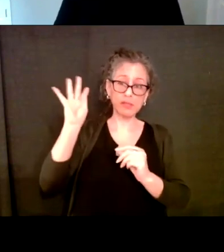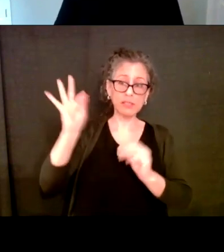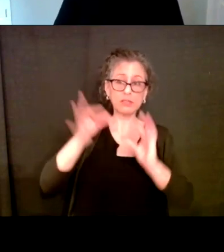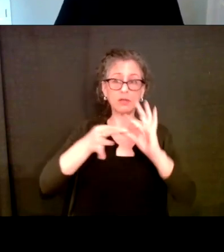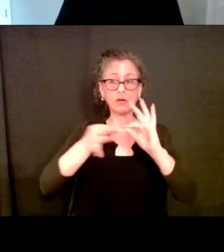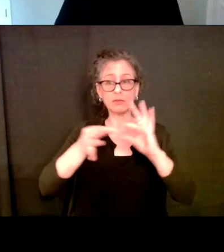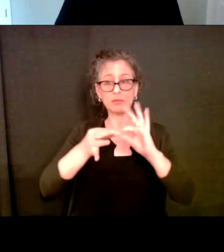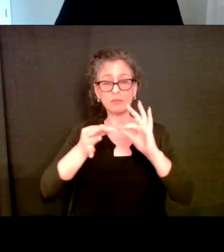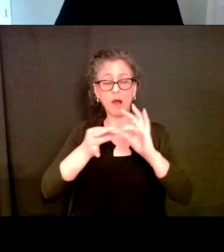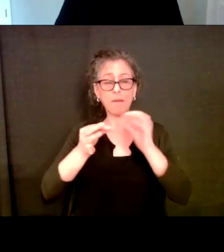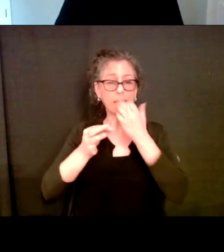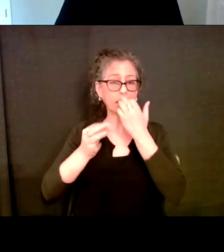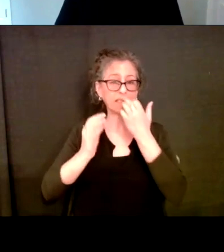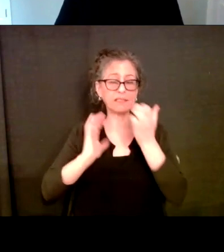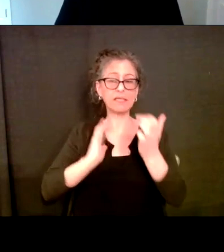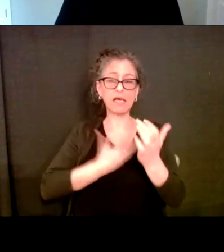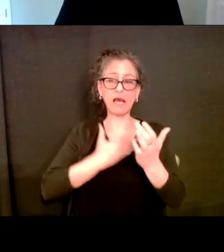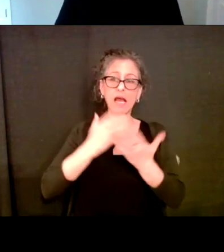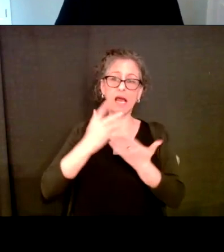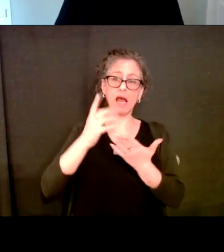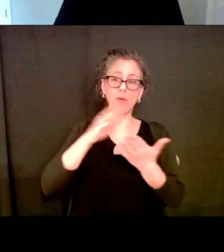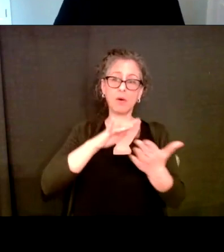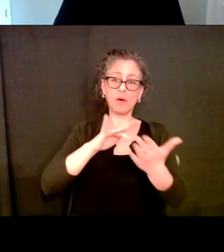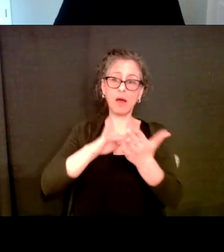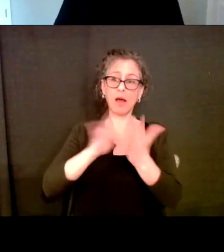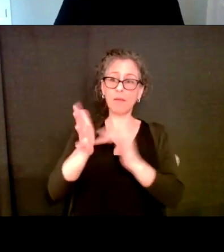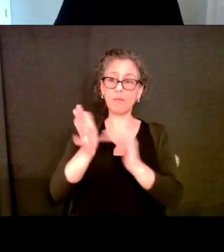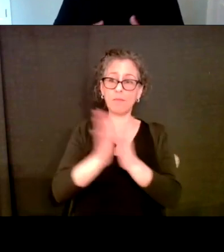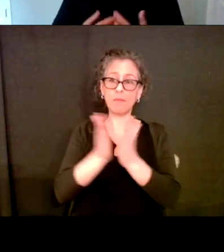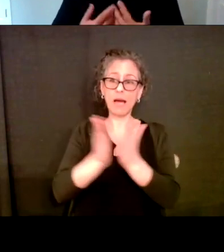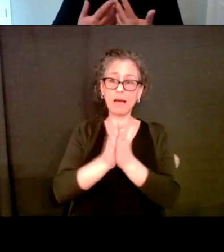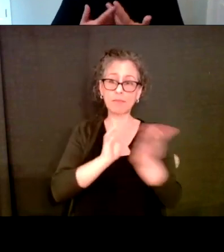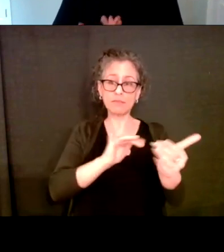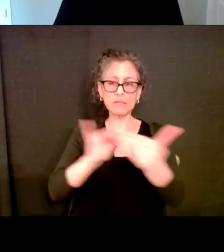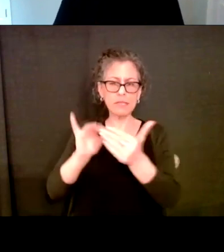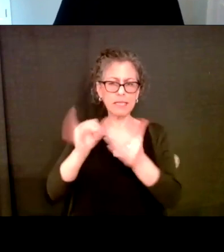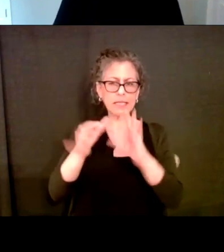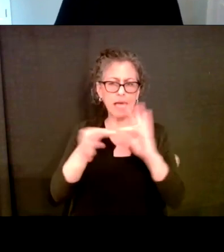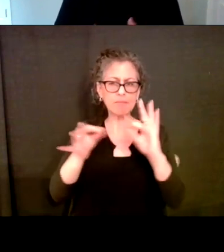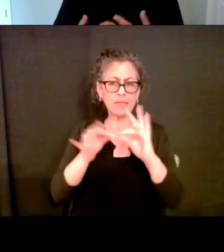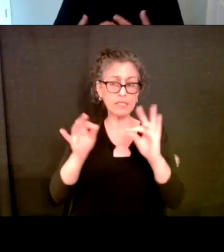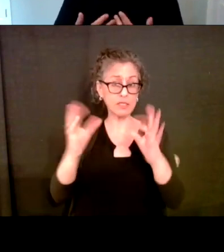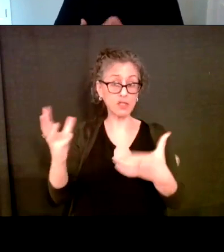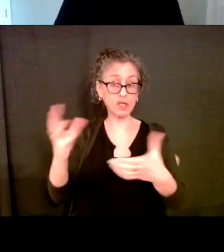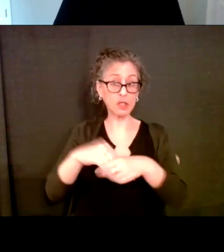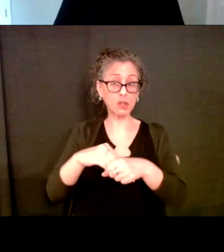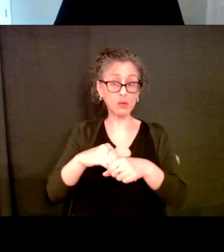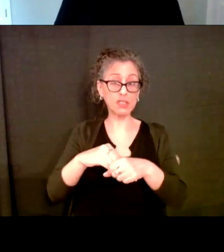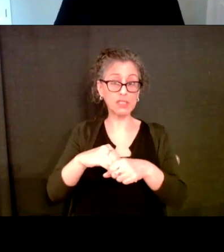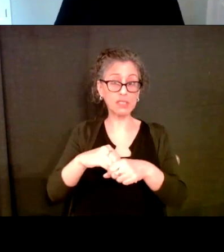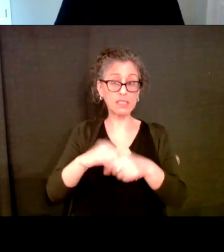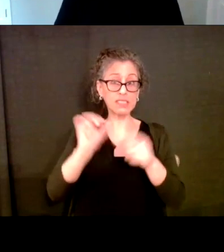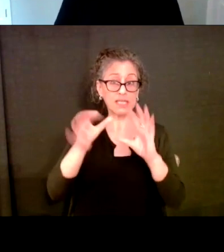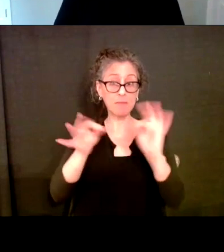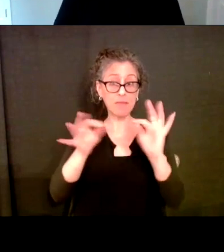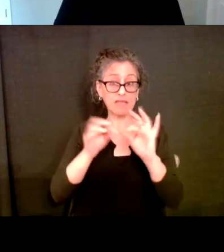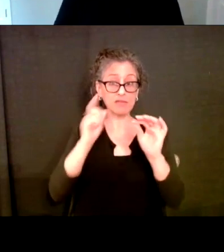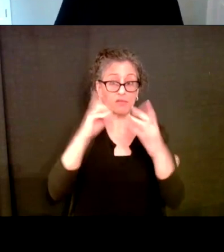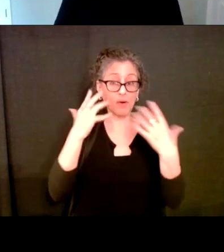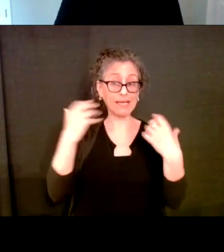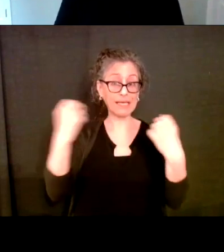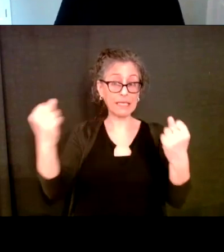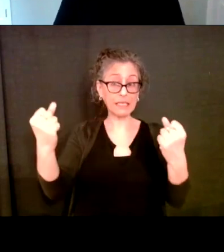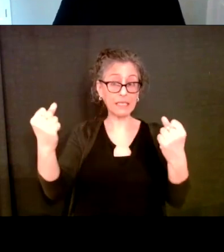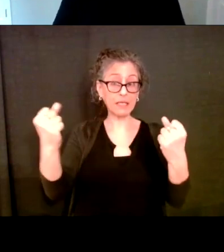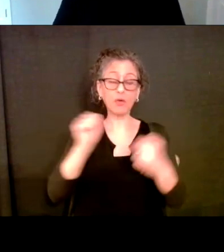religious education programs, our Bible studies. Is it a message of inclusion? Is it a message of healing?